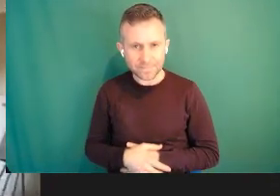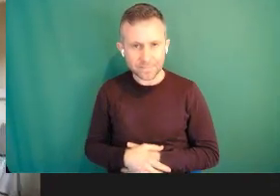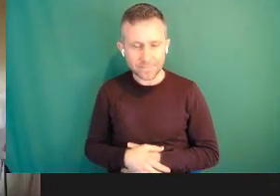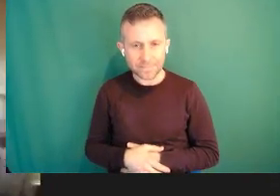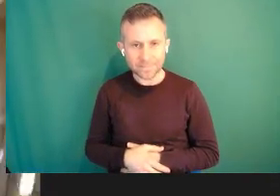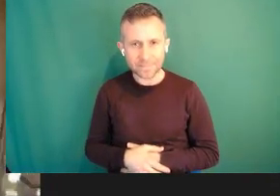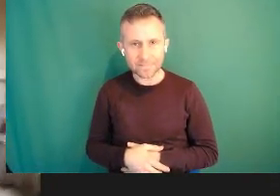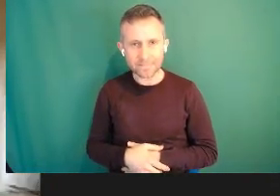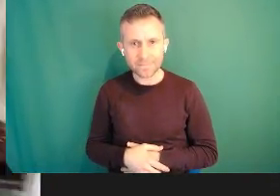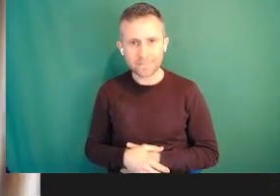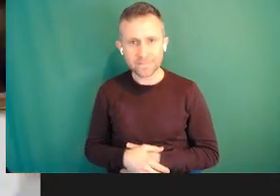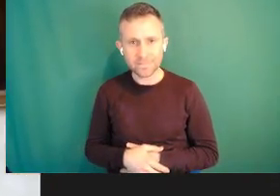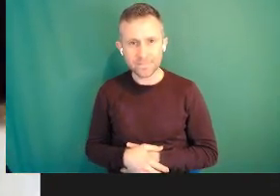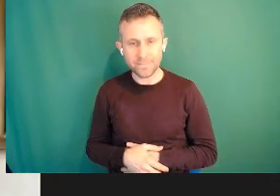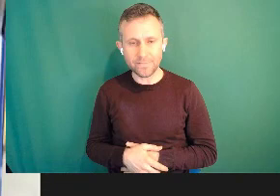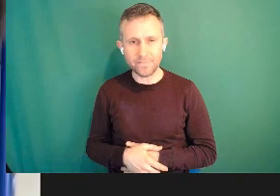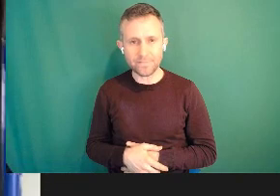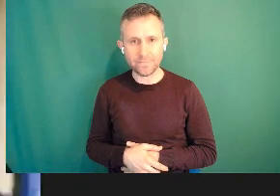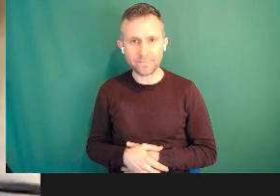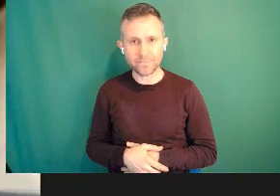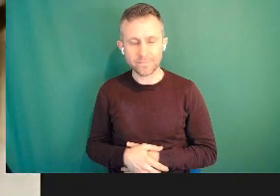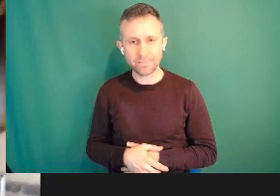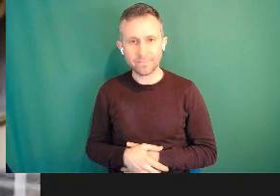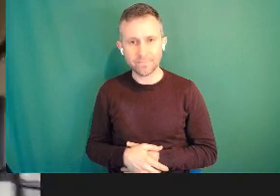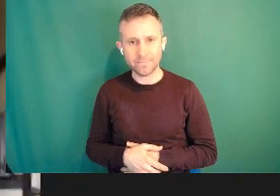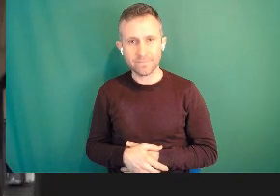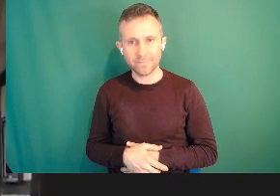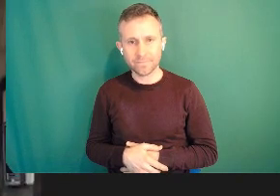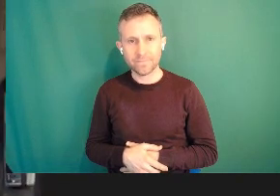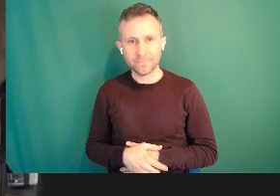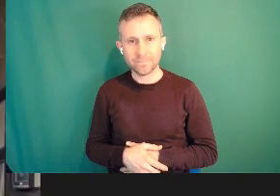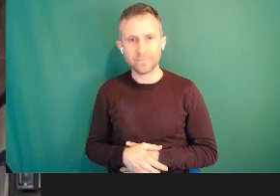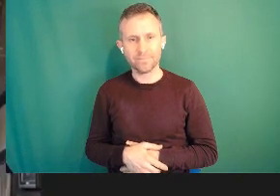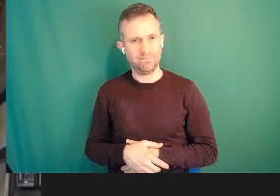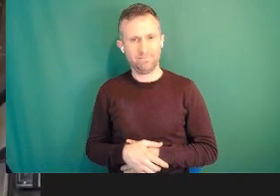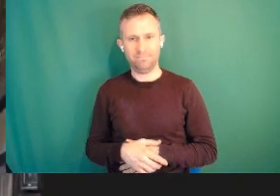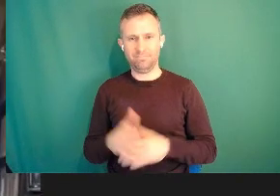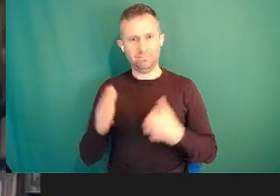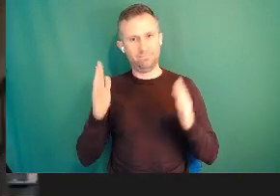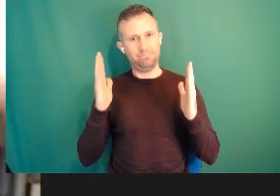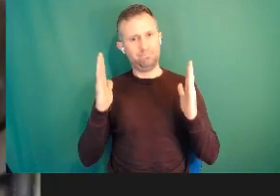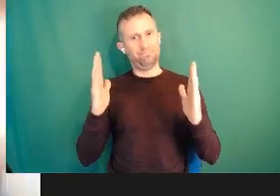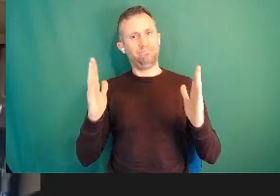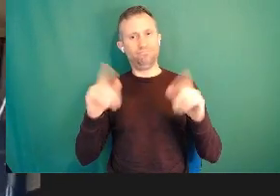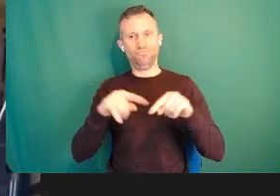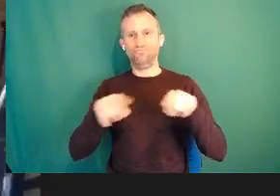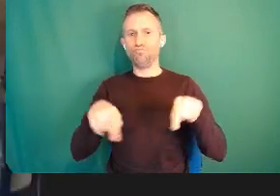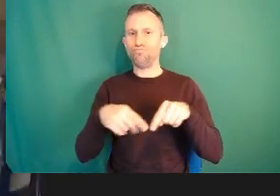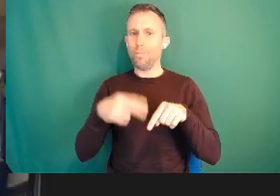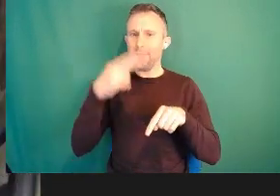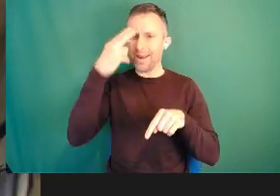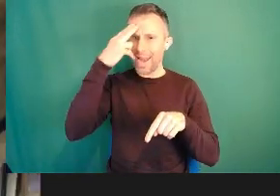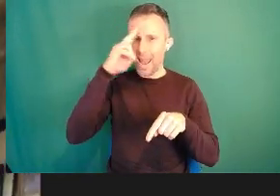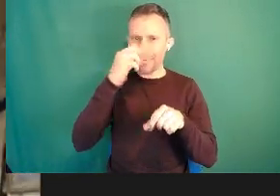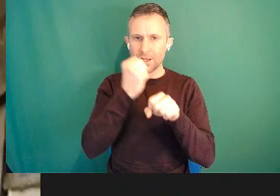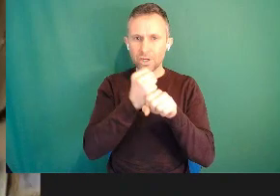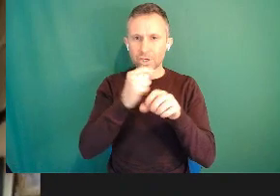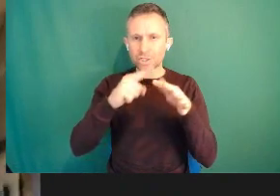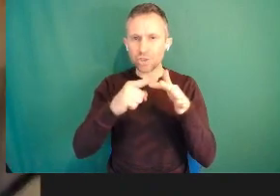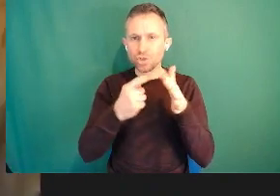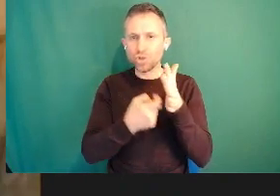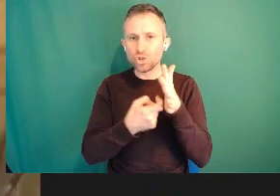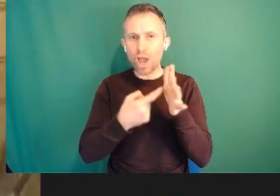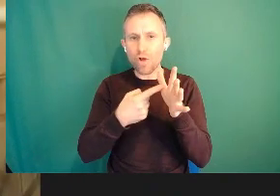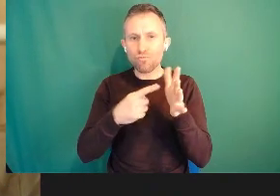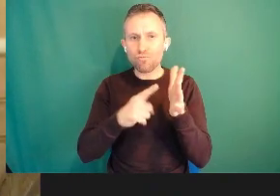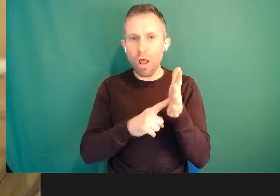So we're just going into the room called the Geraldine room now. And you've got these props in here. So these